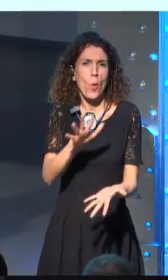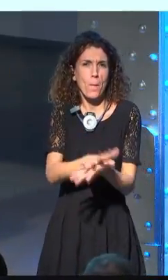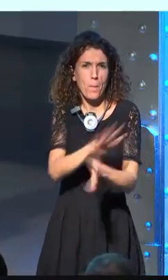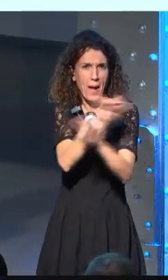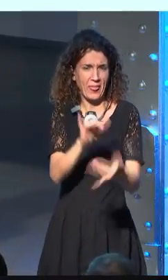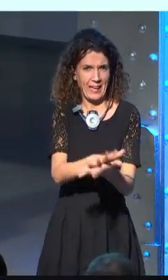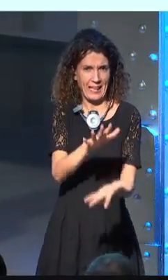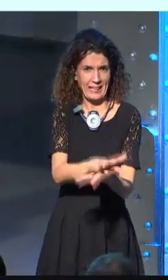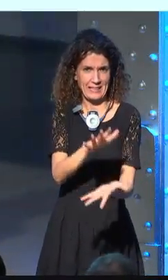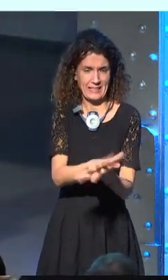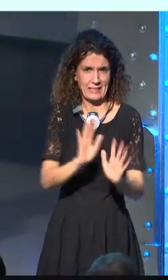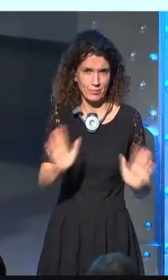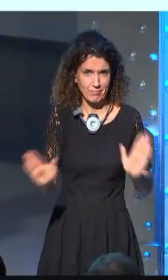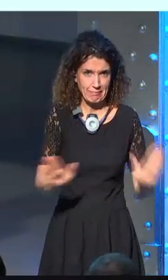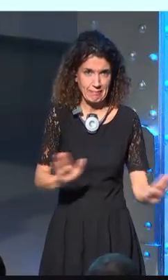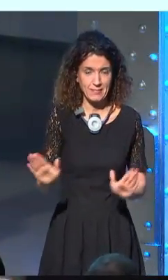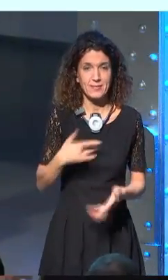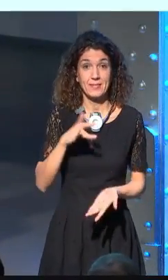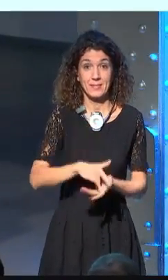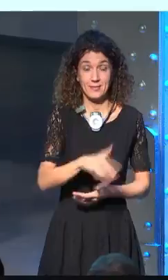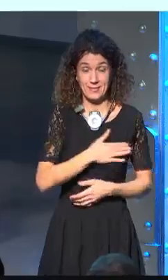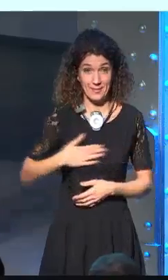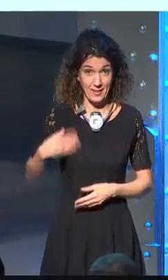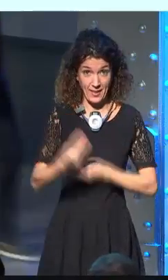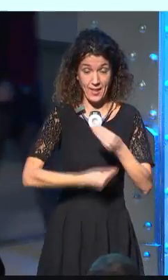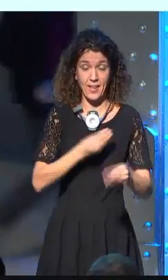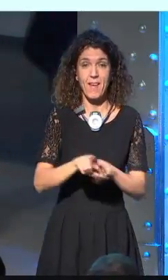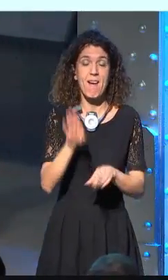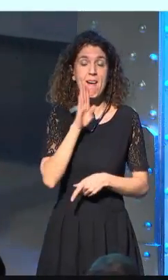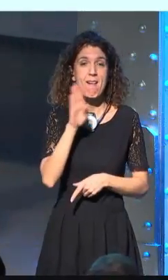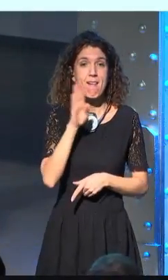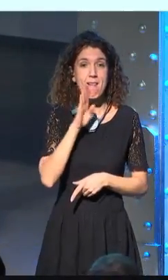So what we're going to do today, like he said, is have a conversation and ask,